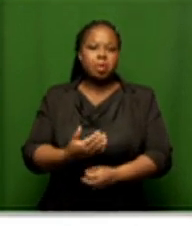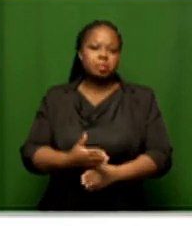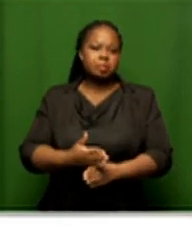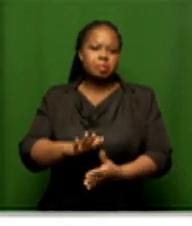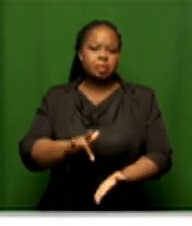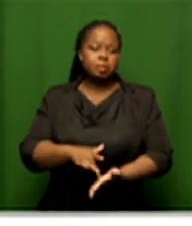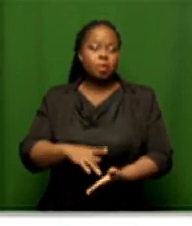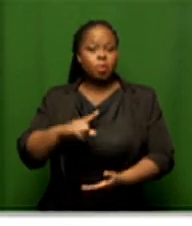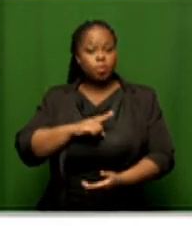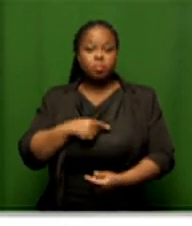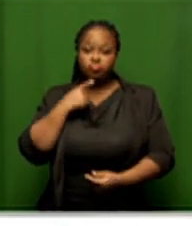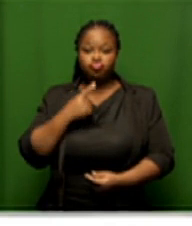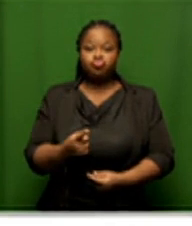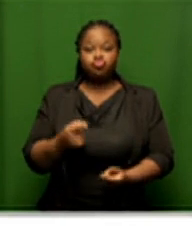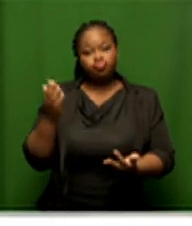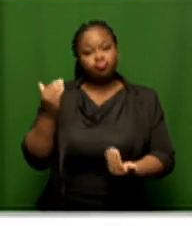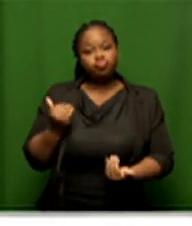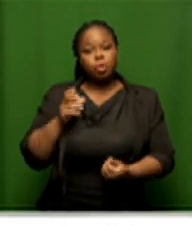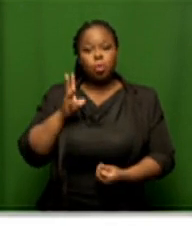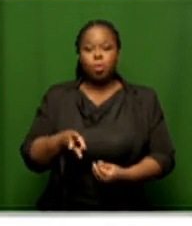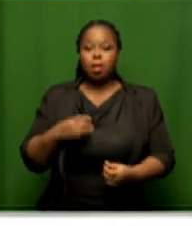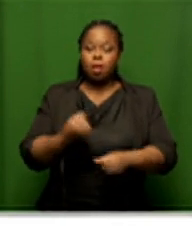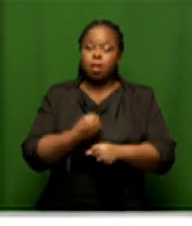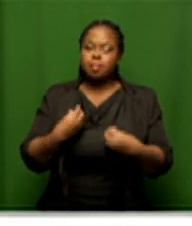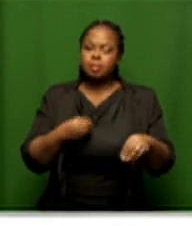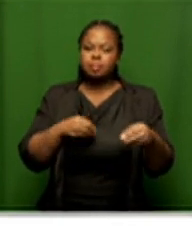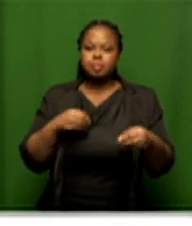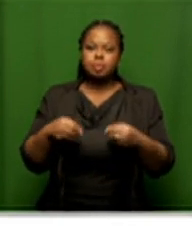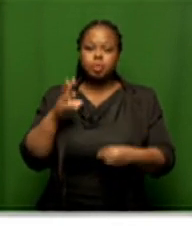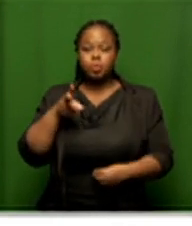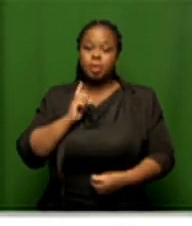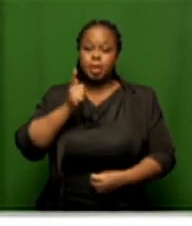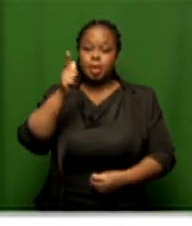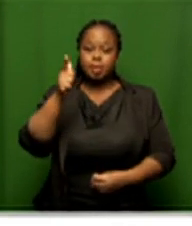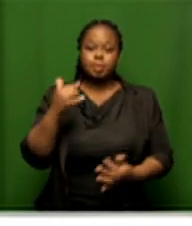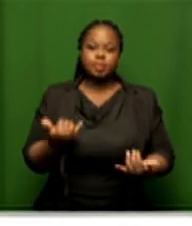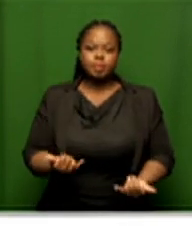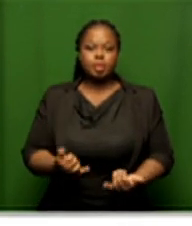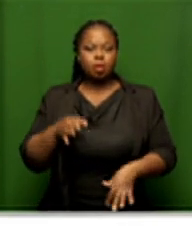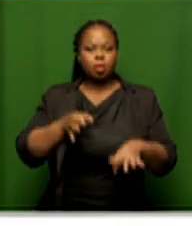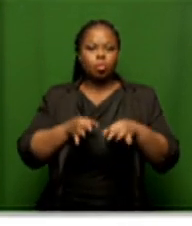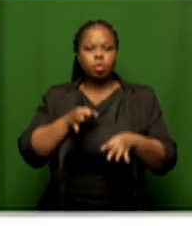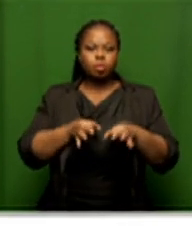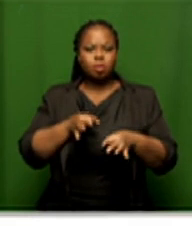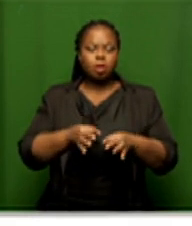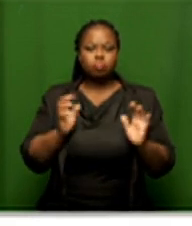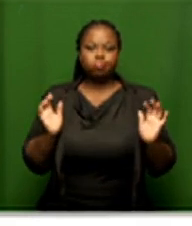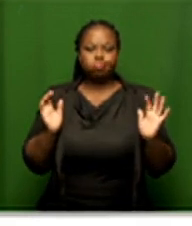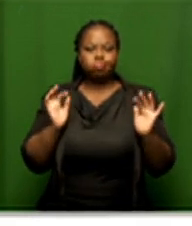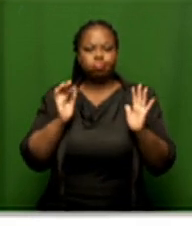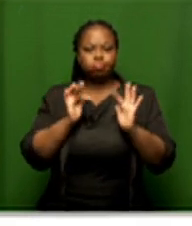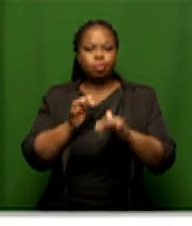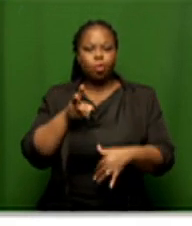you said, it's expected to become a hub of activity later on today, with the political parties who will be gathered